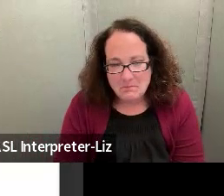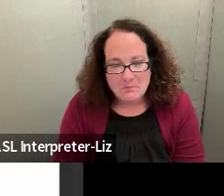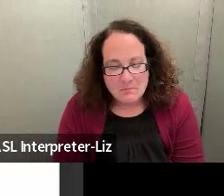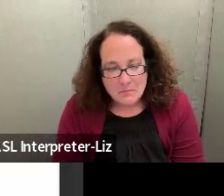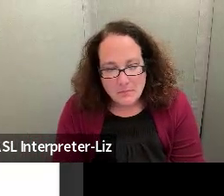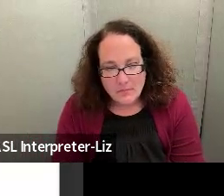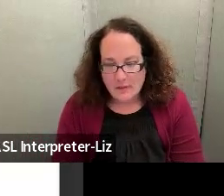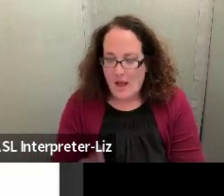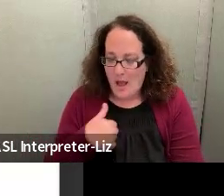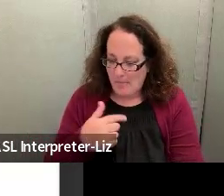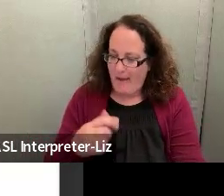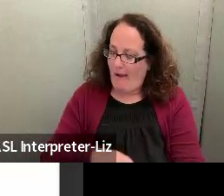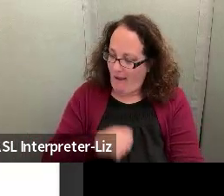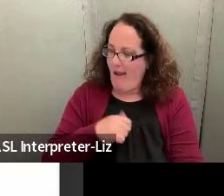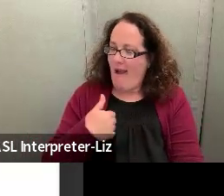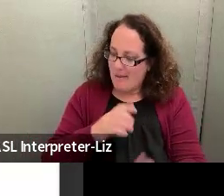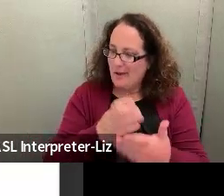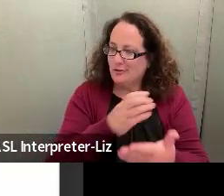I'm on chapter 2. Nice.